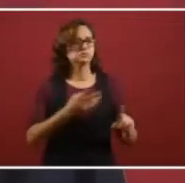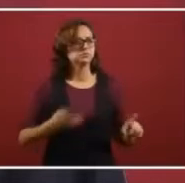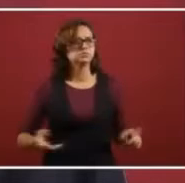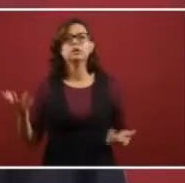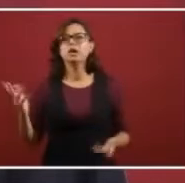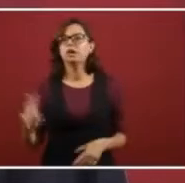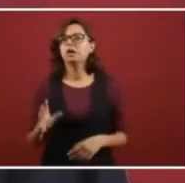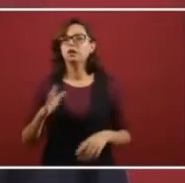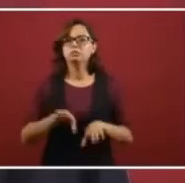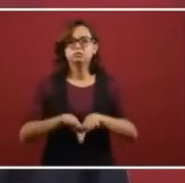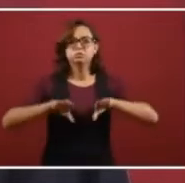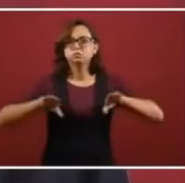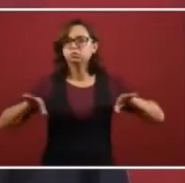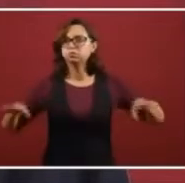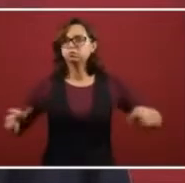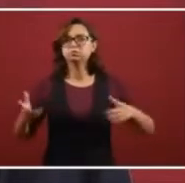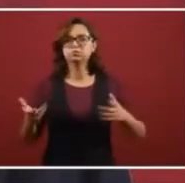democracy,